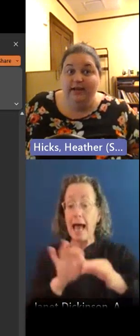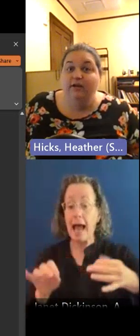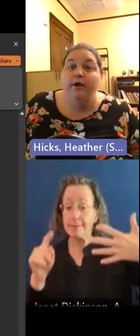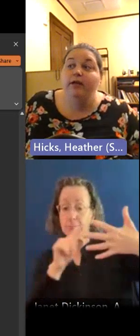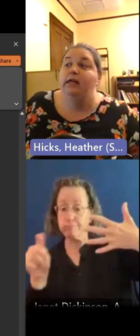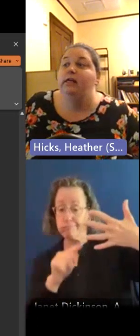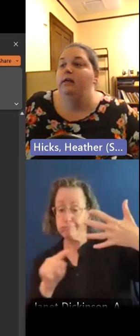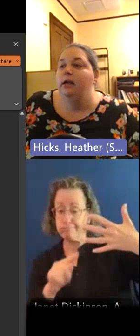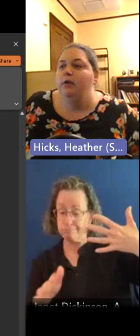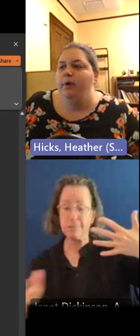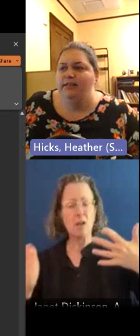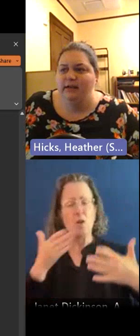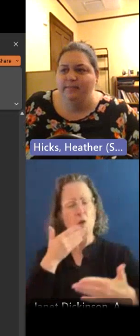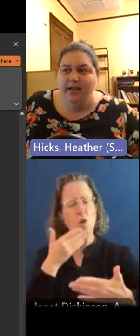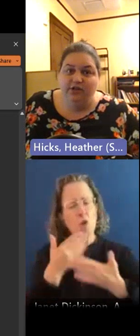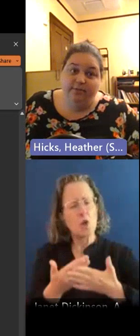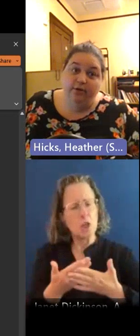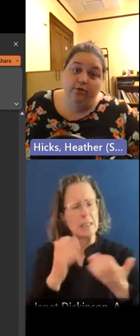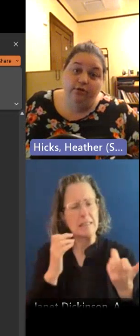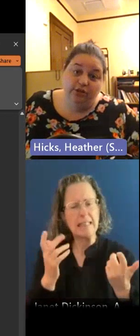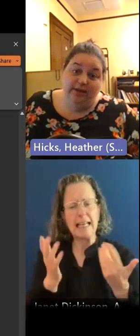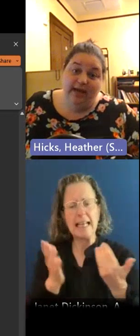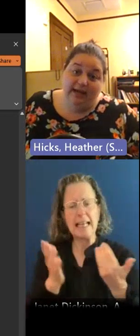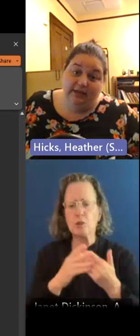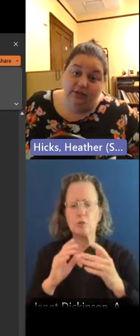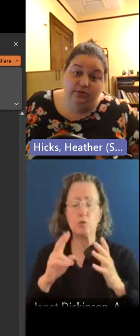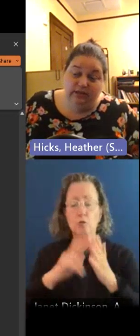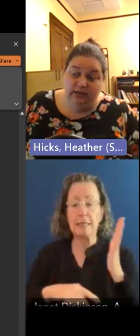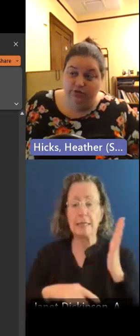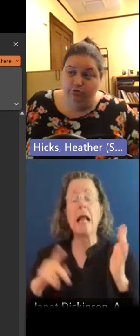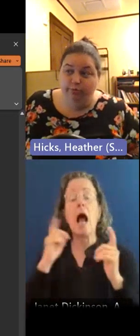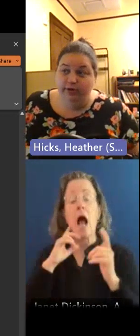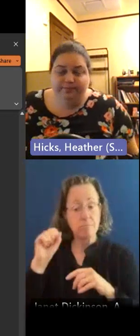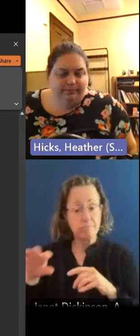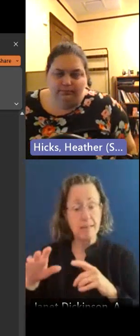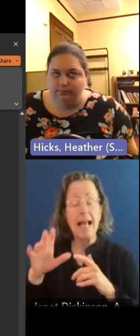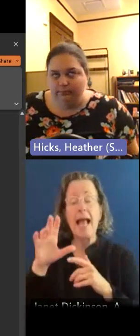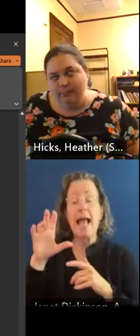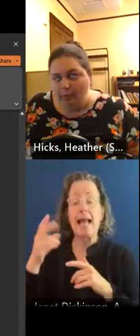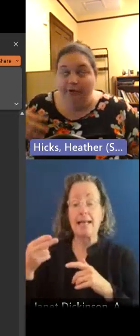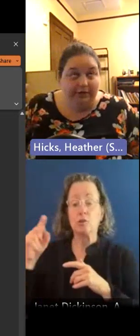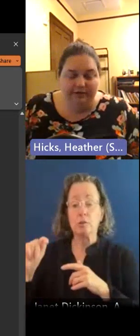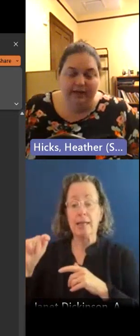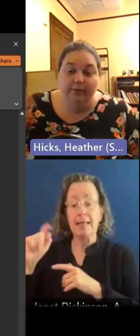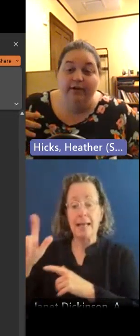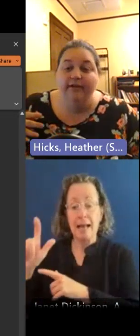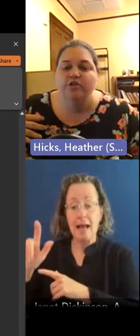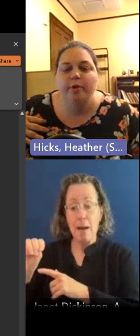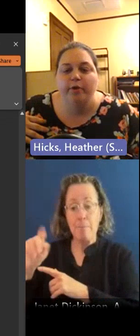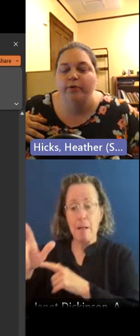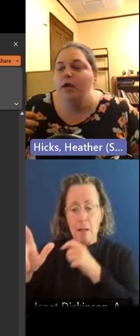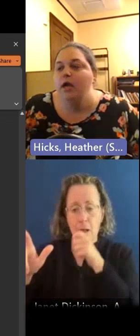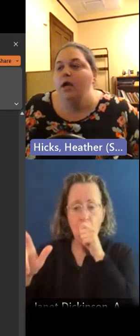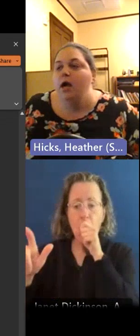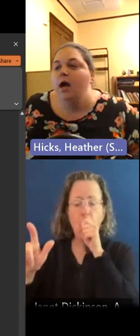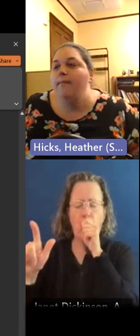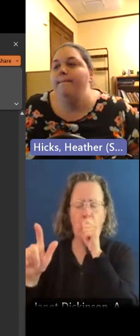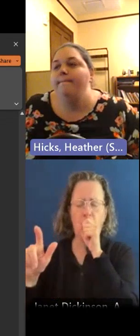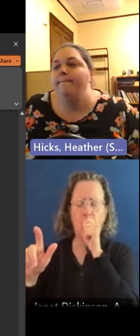super excited about it, but some HTML code that you can use in Drupal. Well, you can use it anywhere. It's HTML